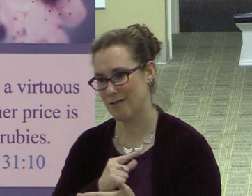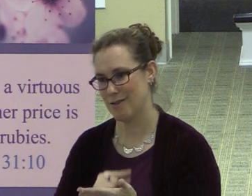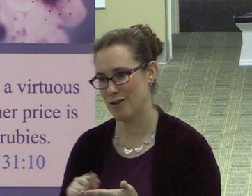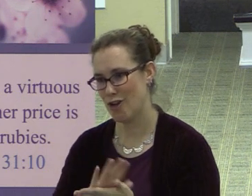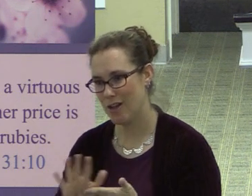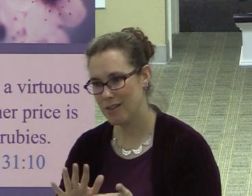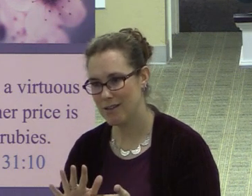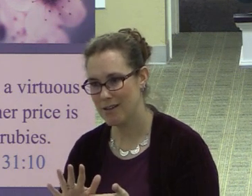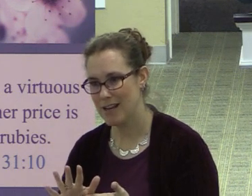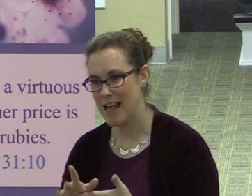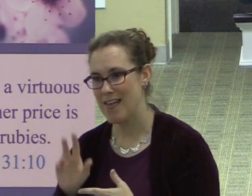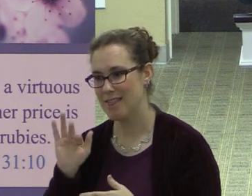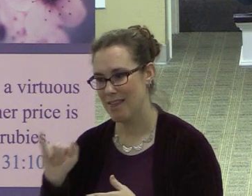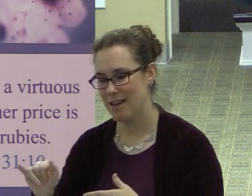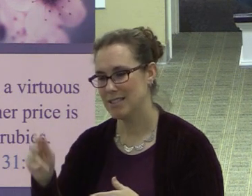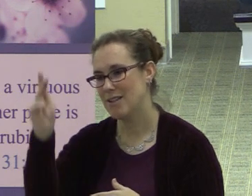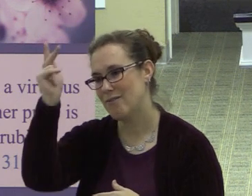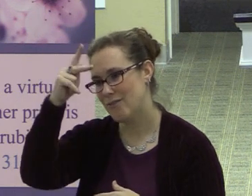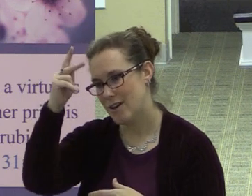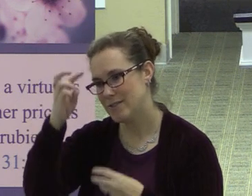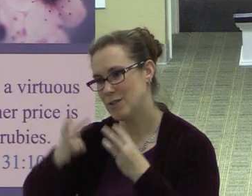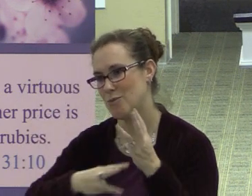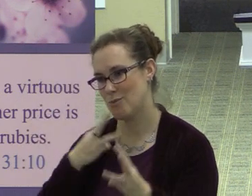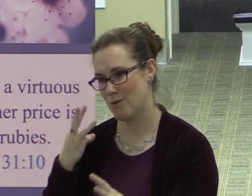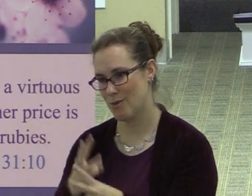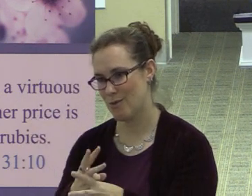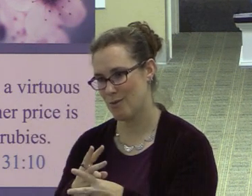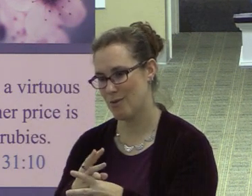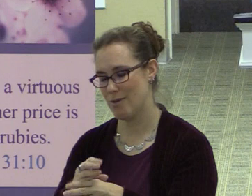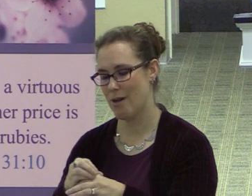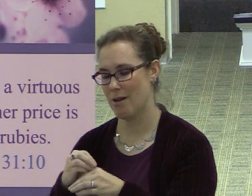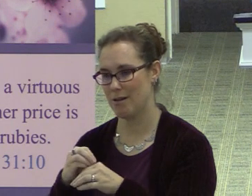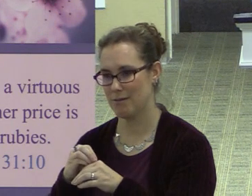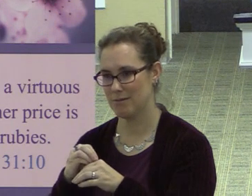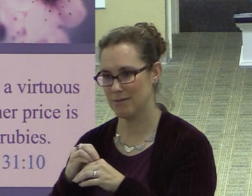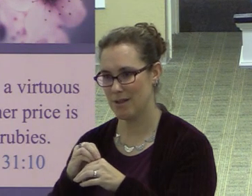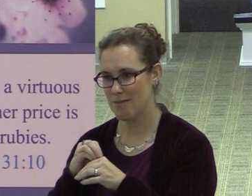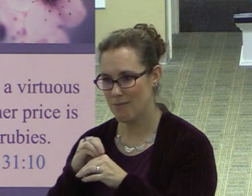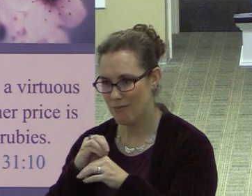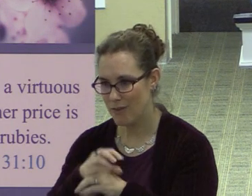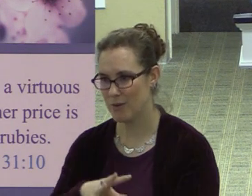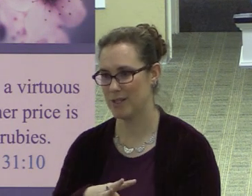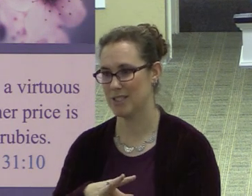It's the philosophy of the world that is so entangled that they